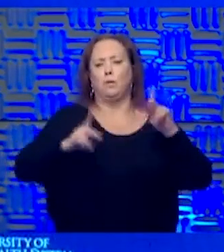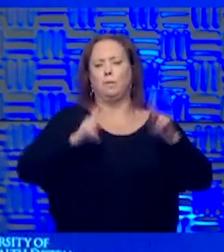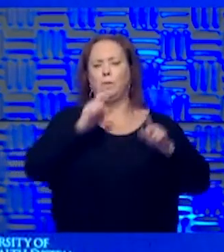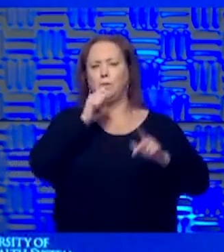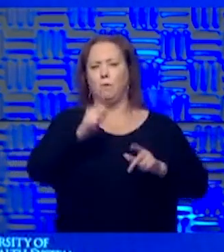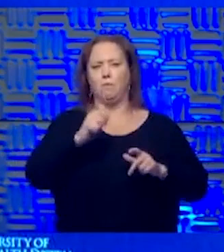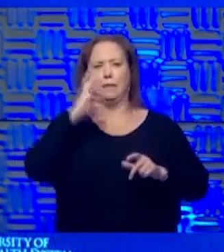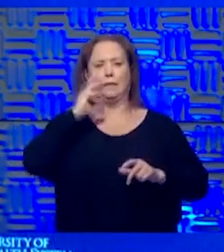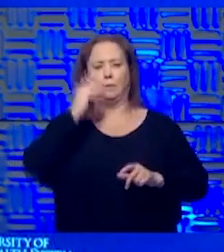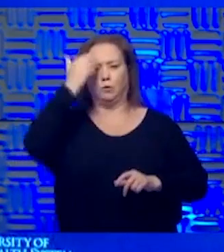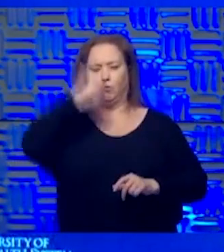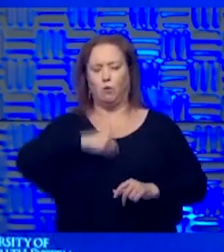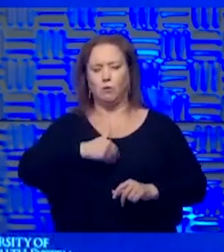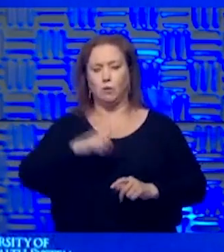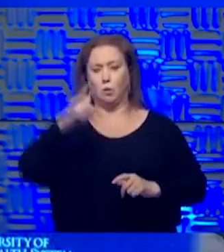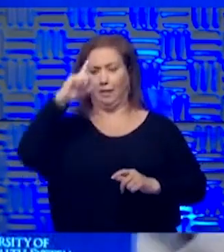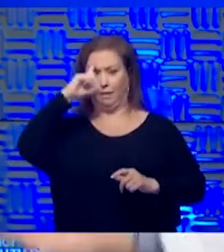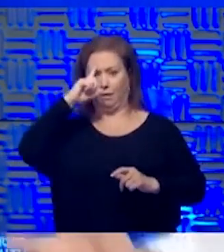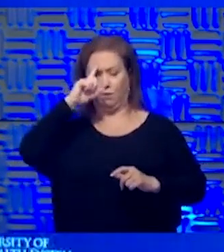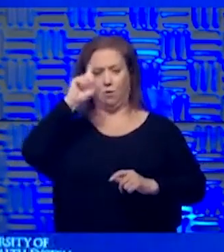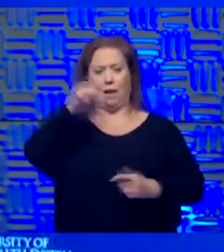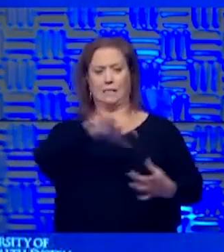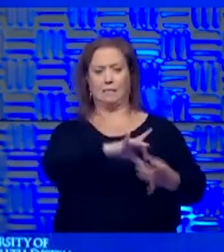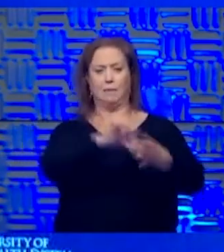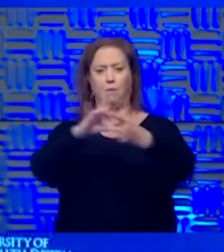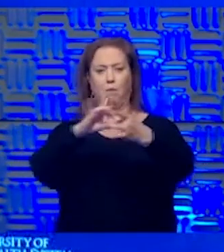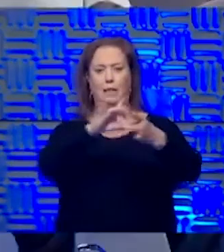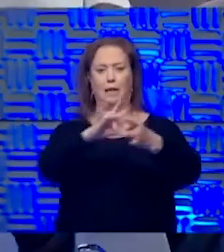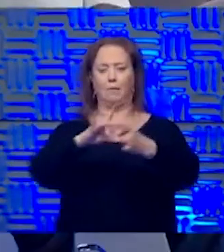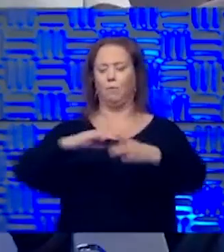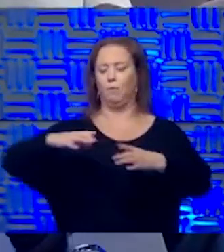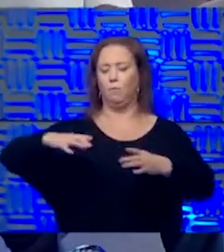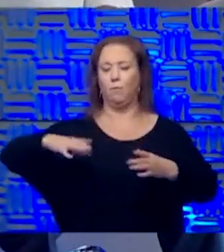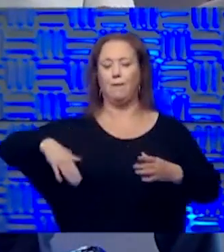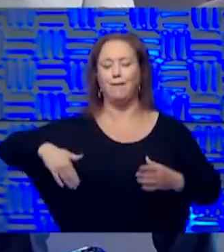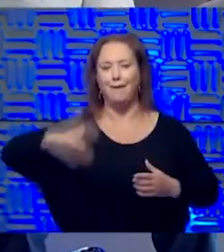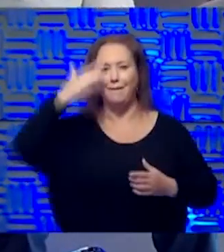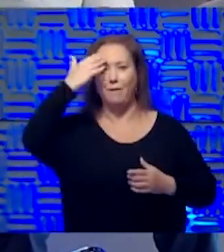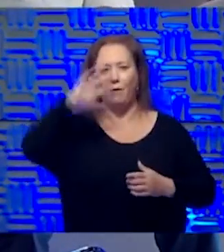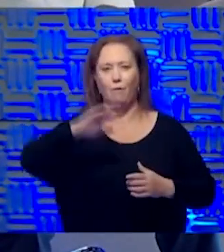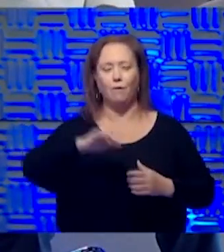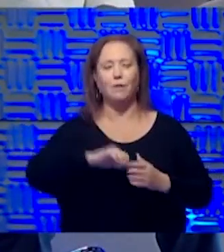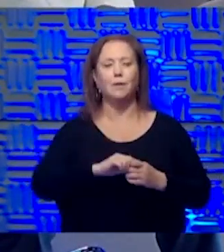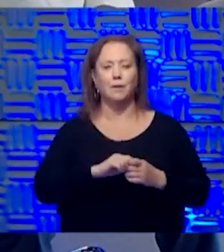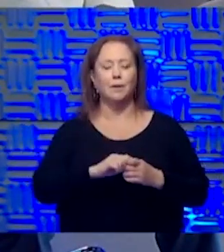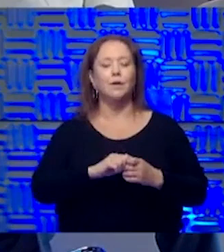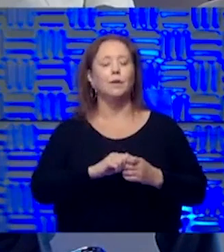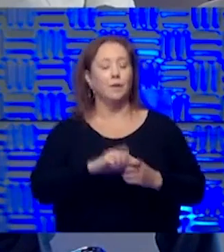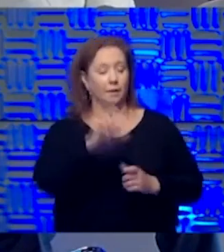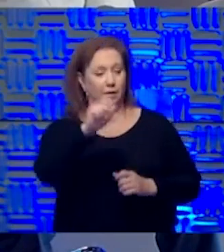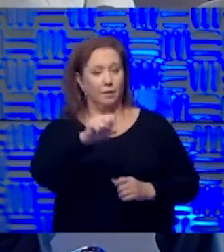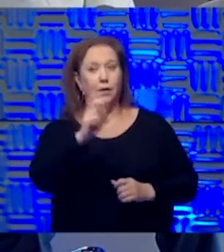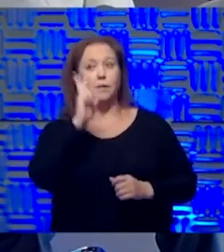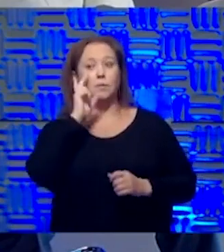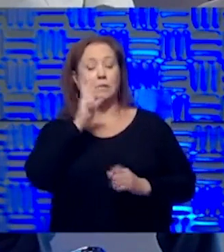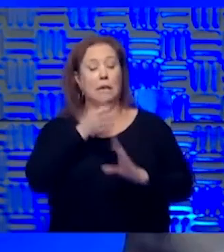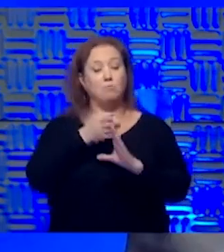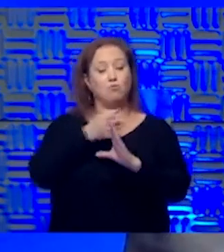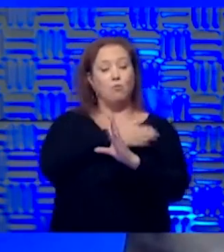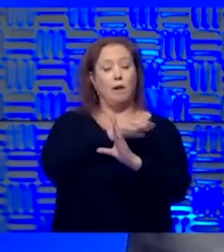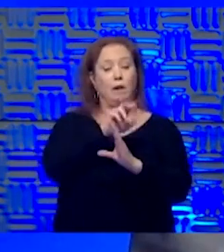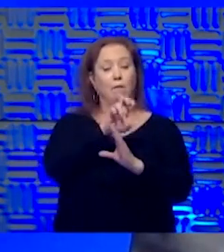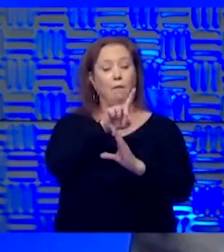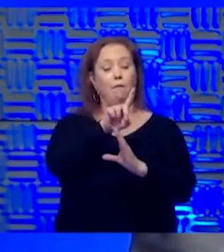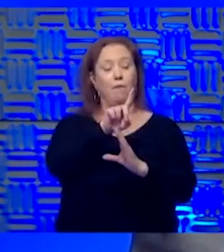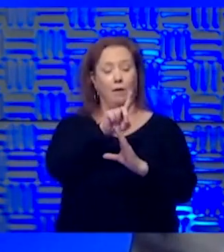you think, okay, they have to be related somehow. We're just not quite smart enough to know what that relation is. Yeah, so and we do see, pre-COVID, we do see